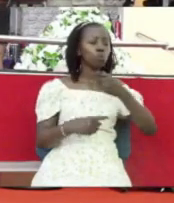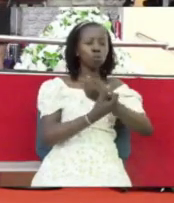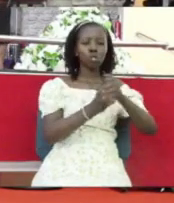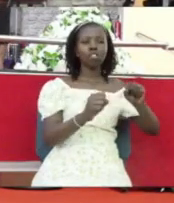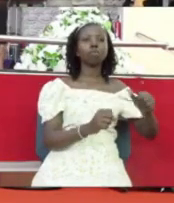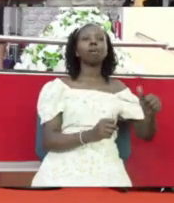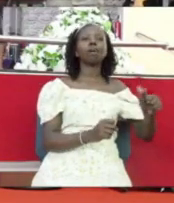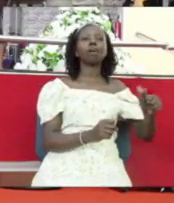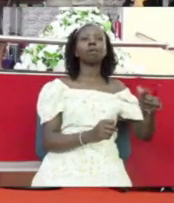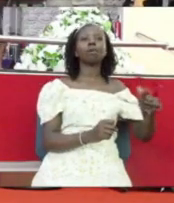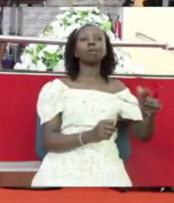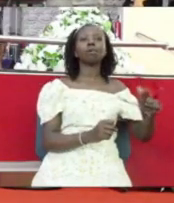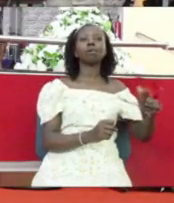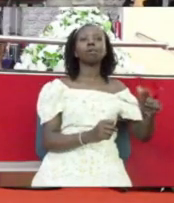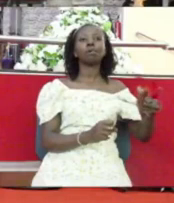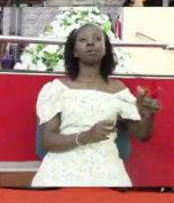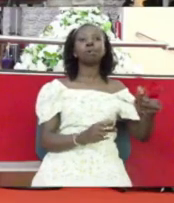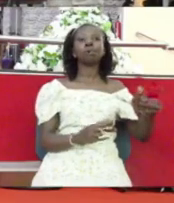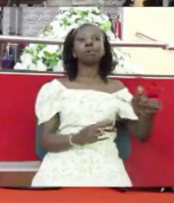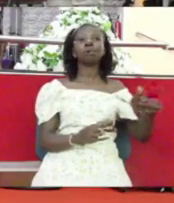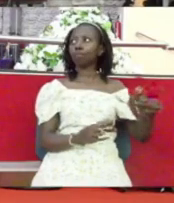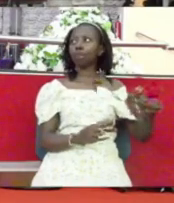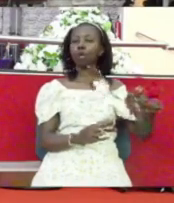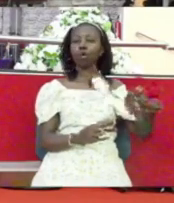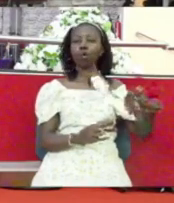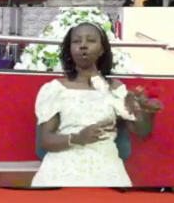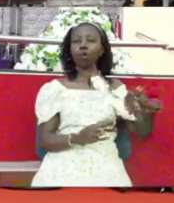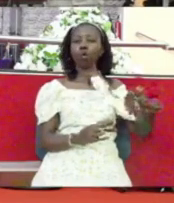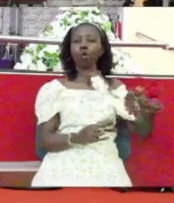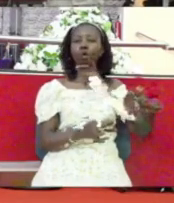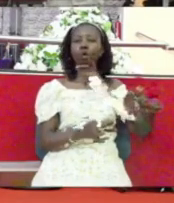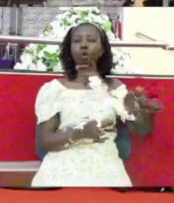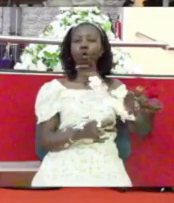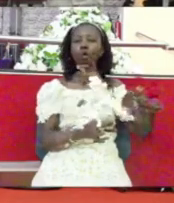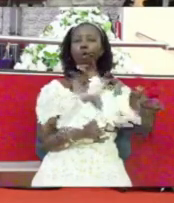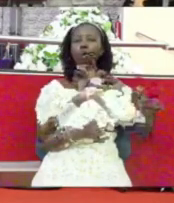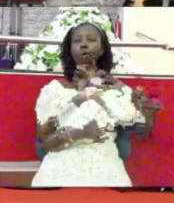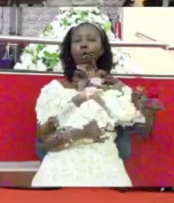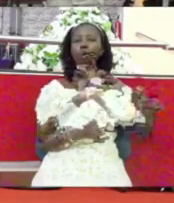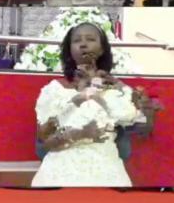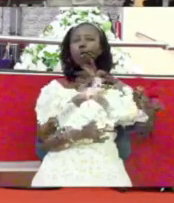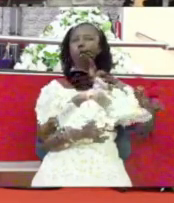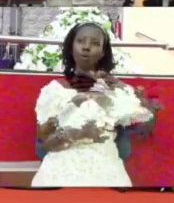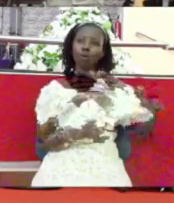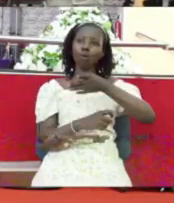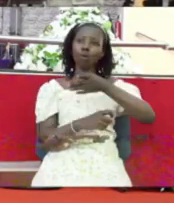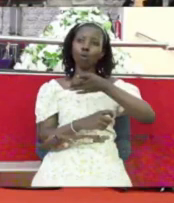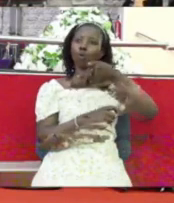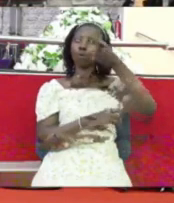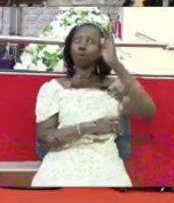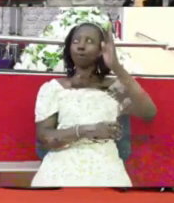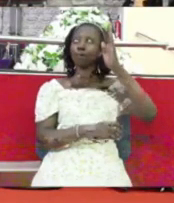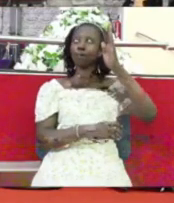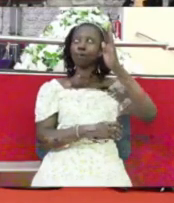tofauti kati ya wale waliookoka na wale hawajaokoka. So our love from God and for God upendo wetu kutoka kwa Mungu na kwa Mungu and